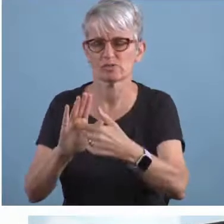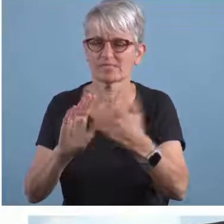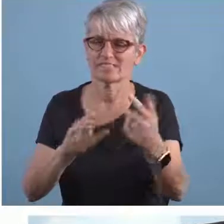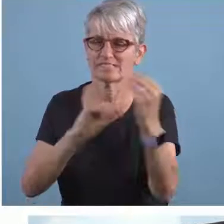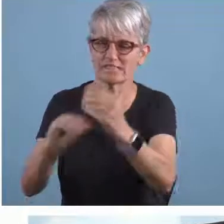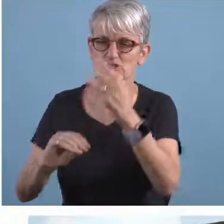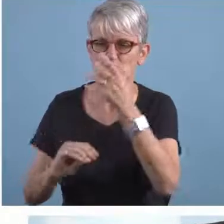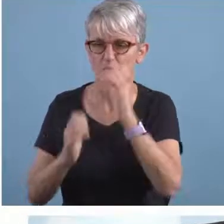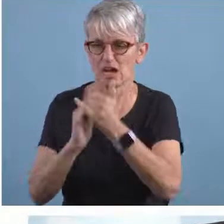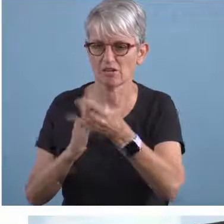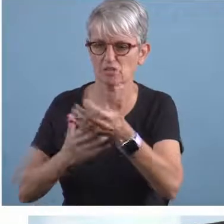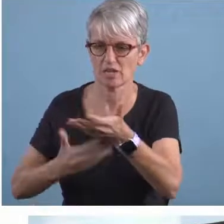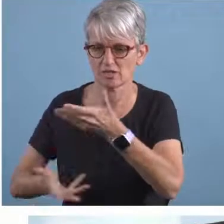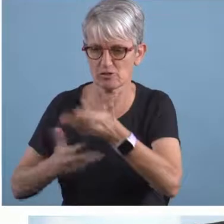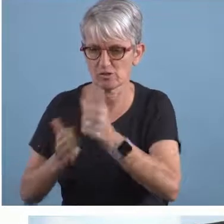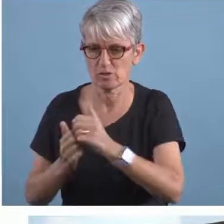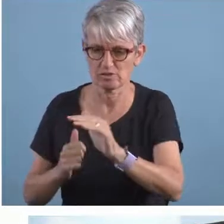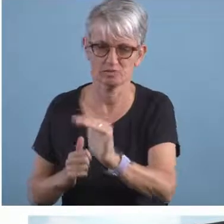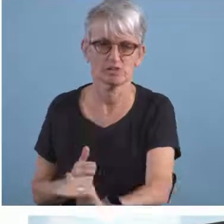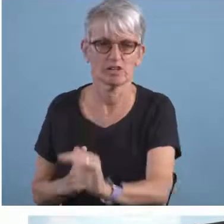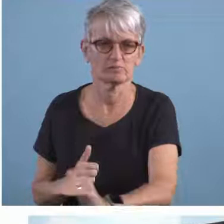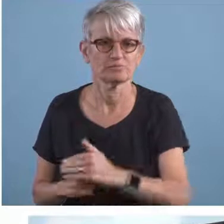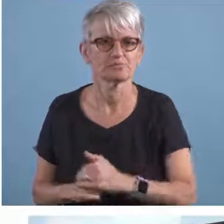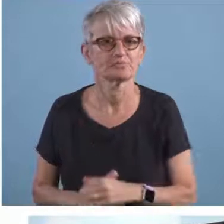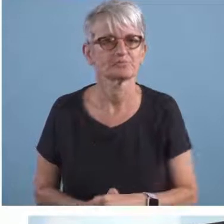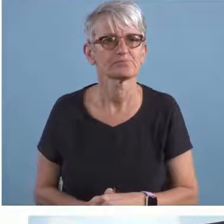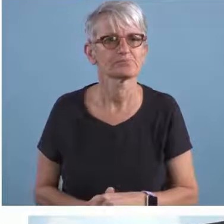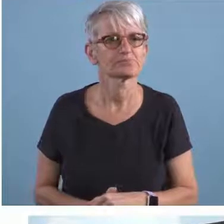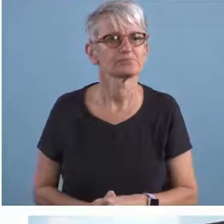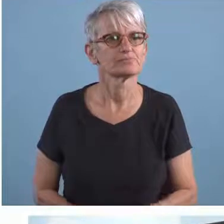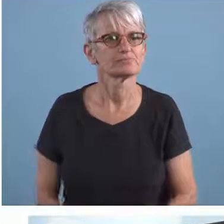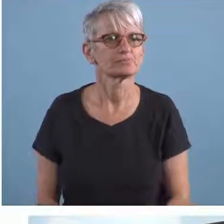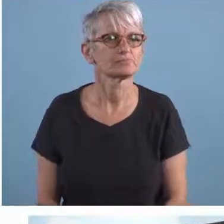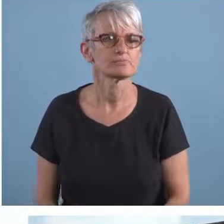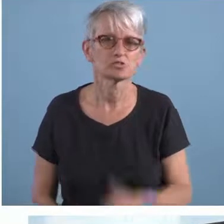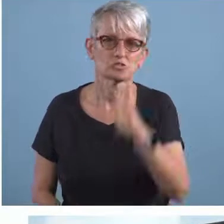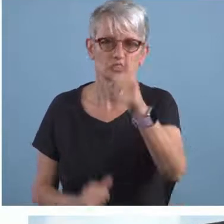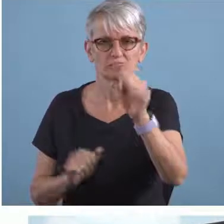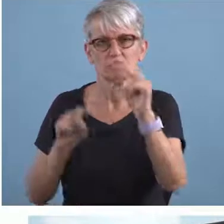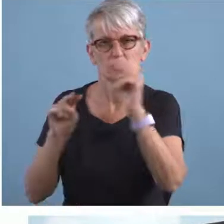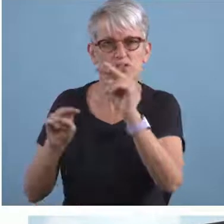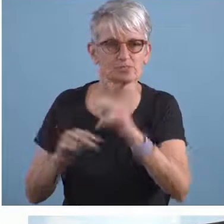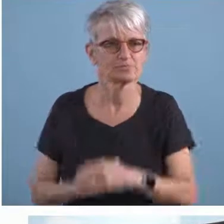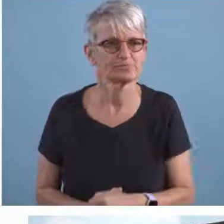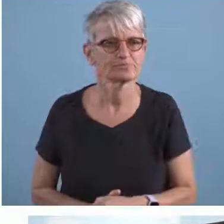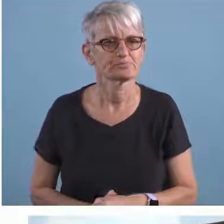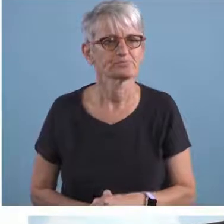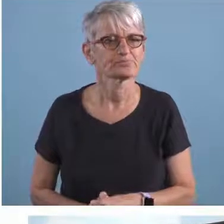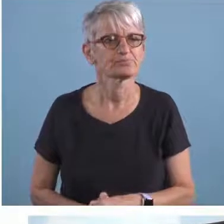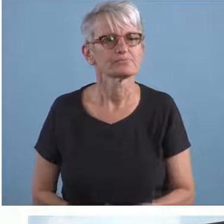how to interact with her little guy there, her little son on that monitor.